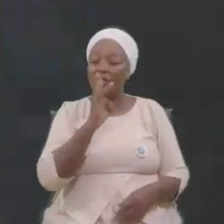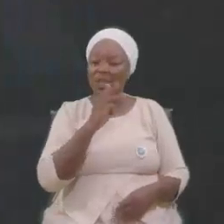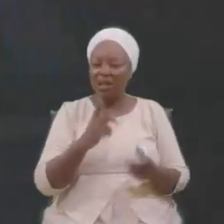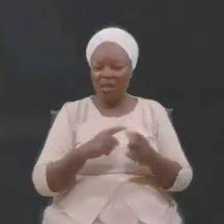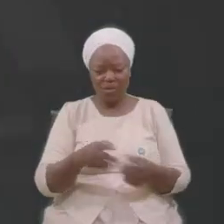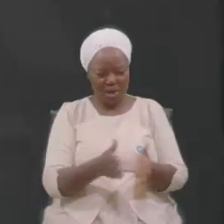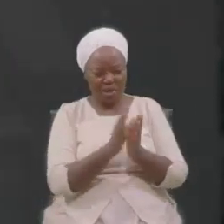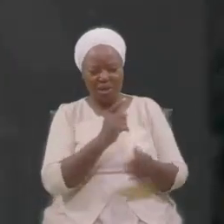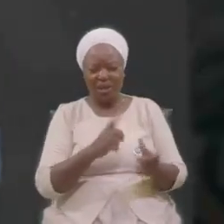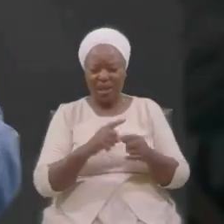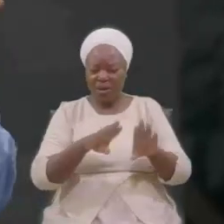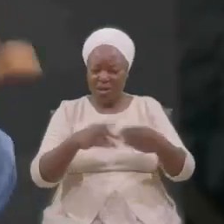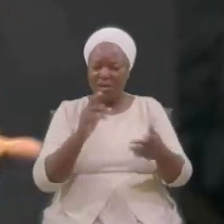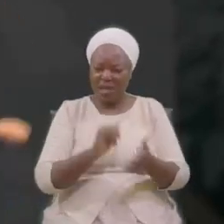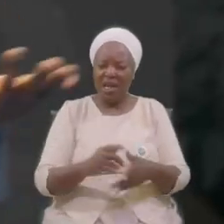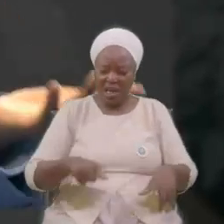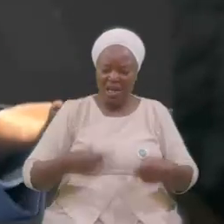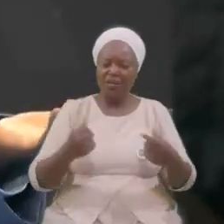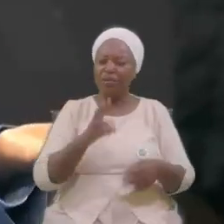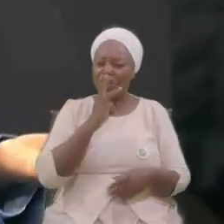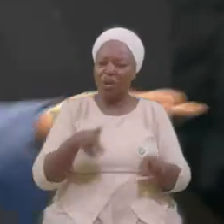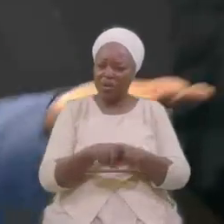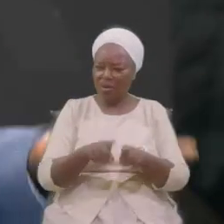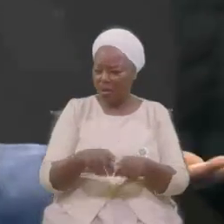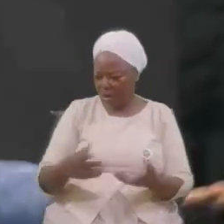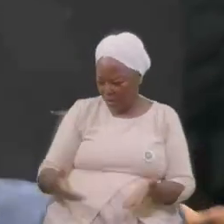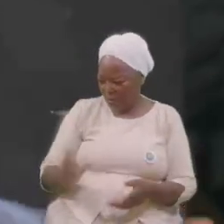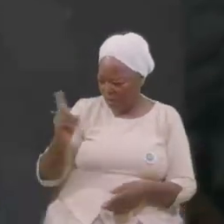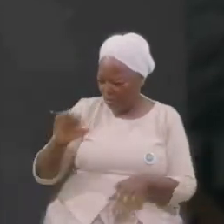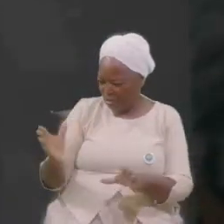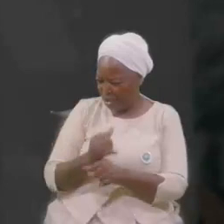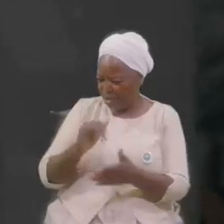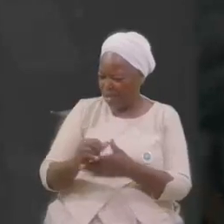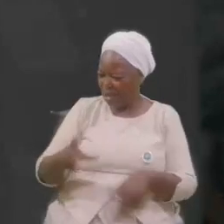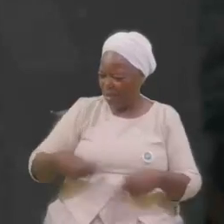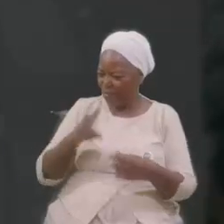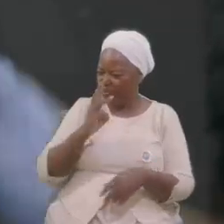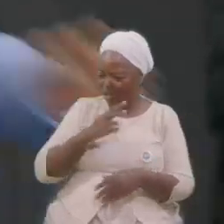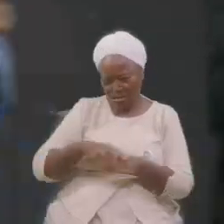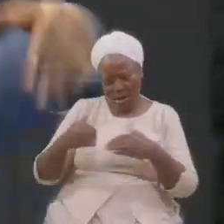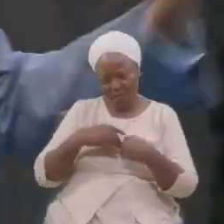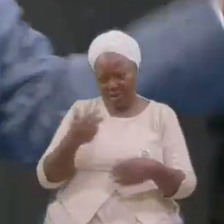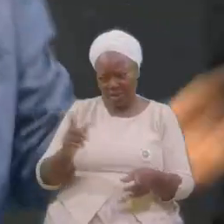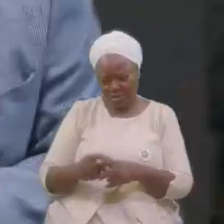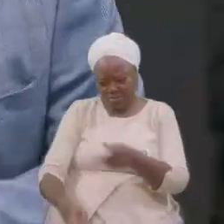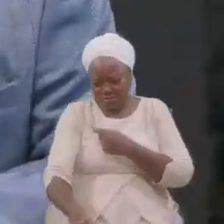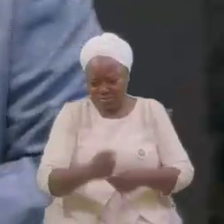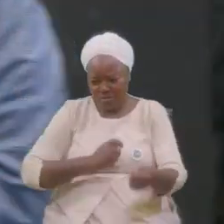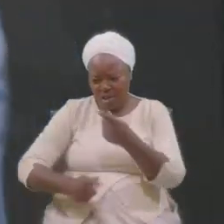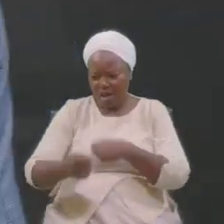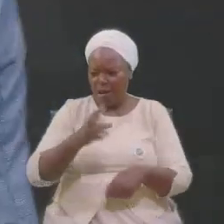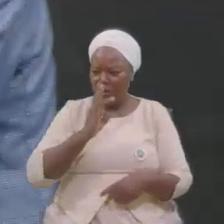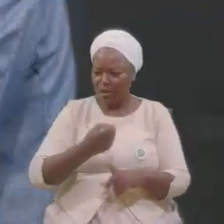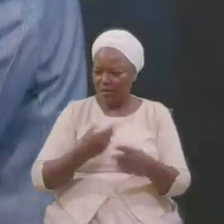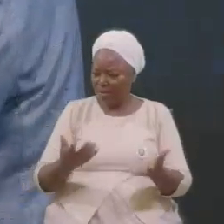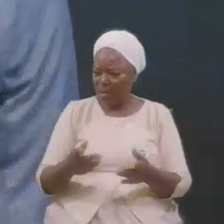he'll give you the living water. Where are you going to get it? You don't have anything to draw from. A father,